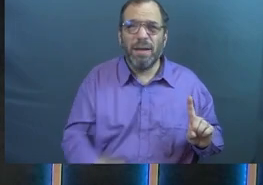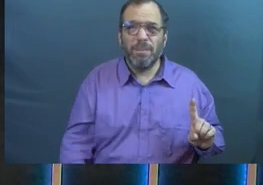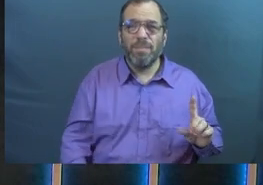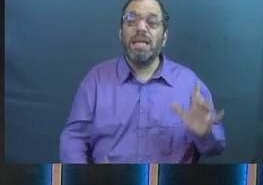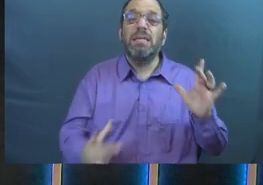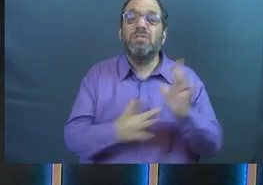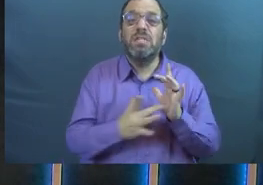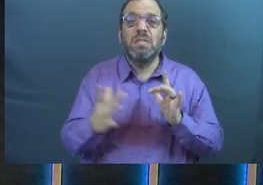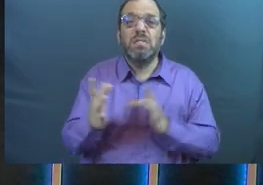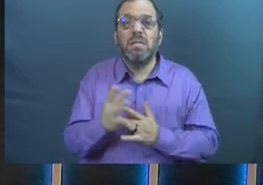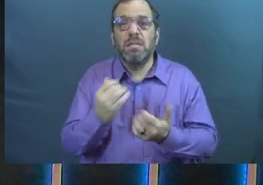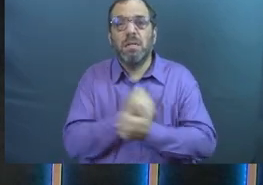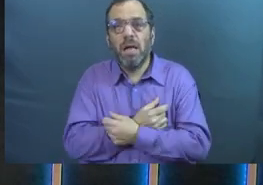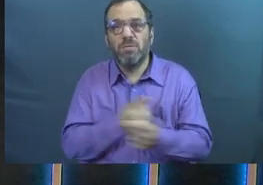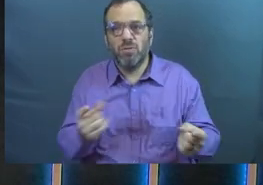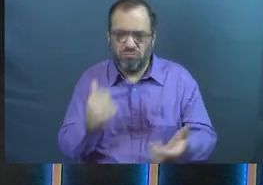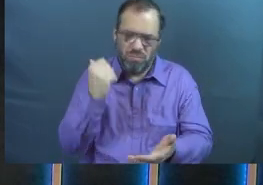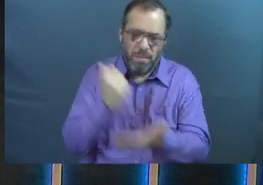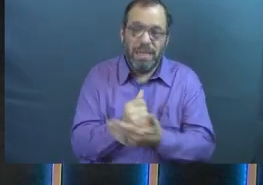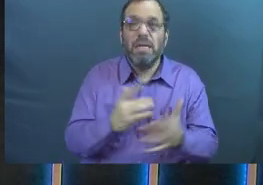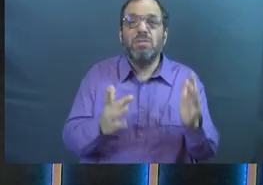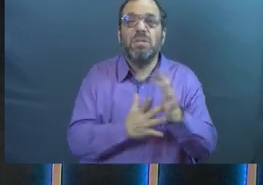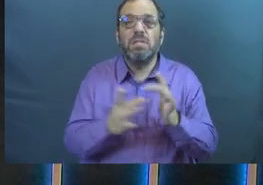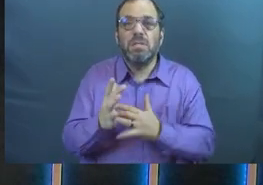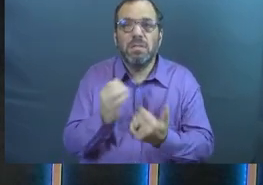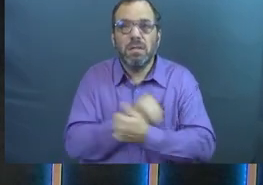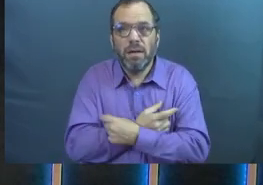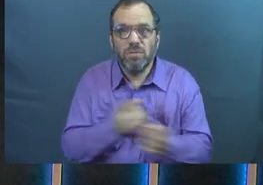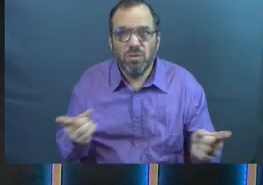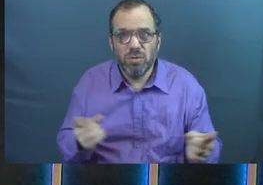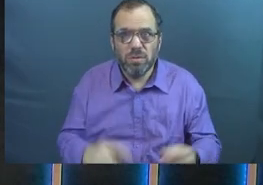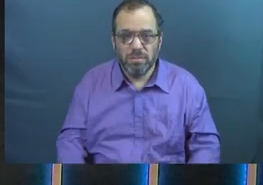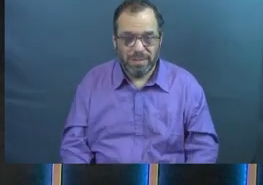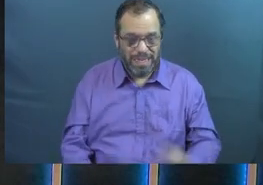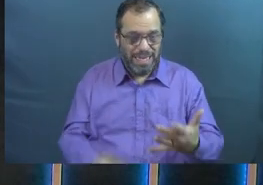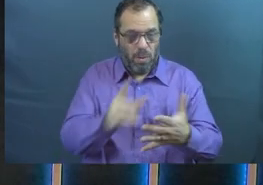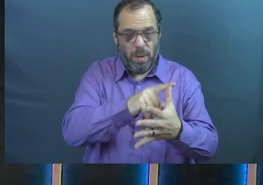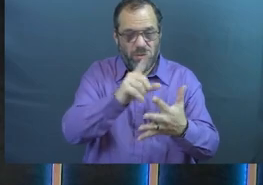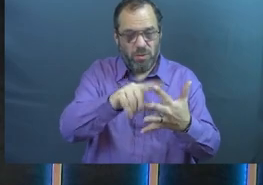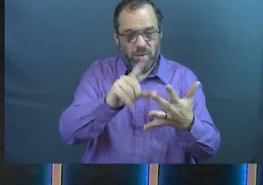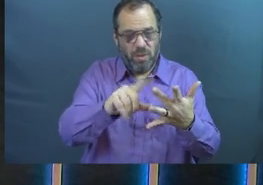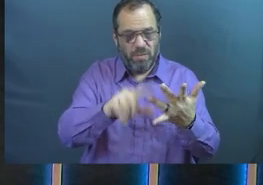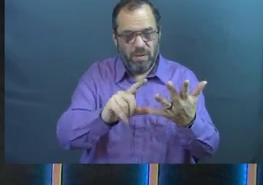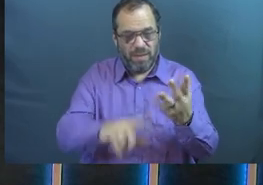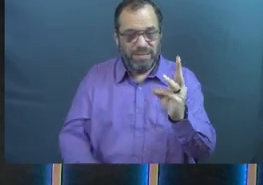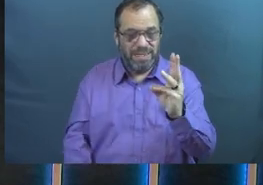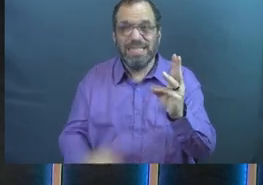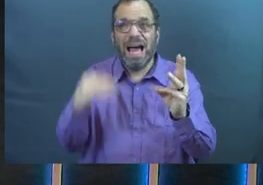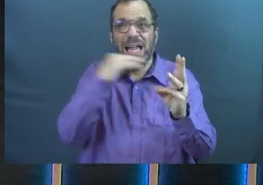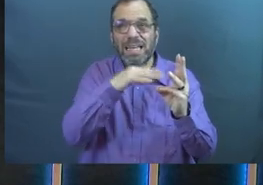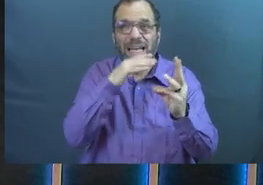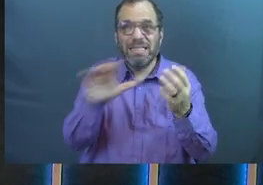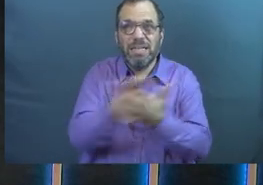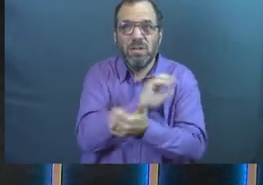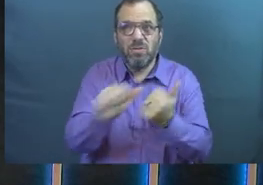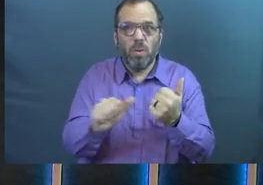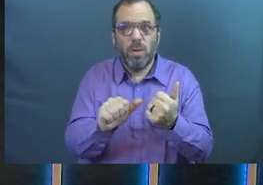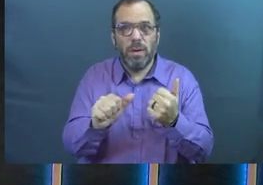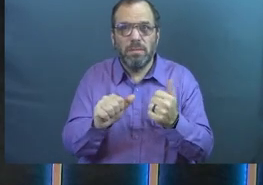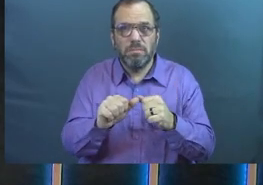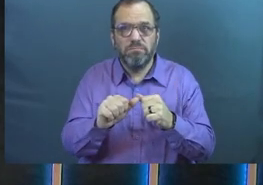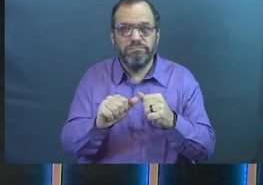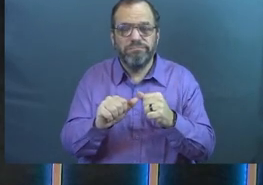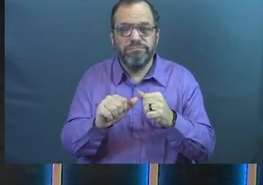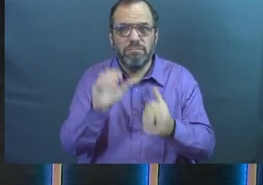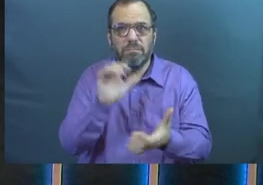Jesus loves you. Amen. Jesus loves you. Six lies that wreck marriages. Have the summary slide up there real quick. Do